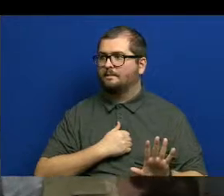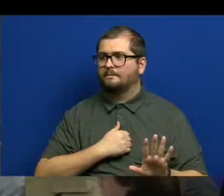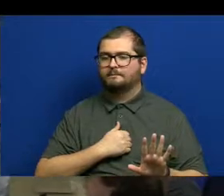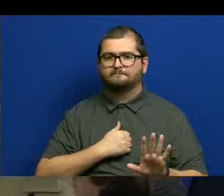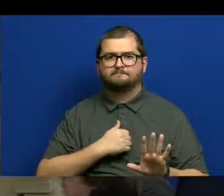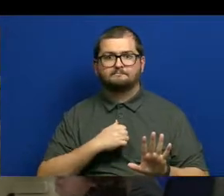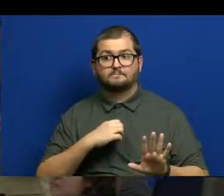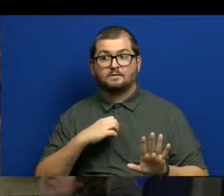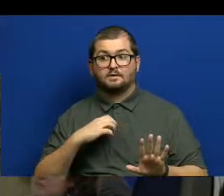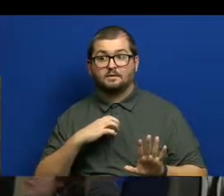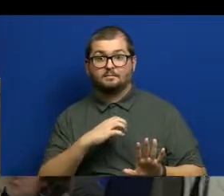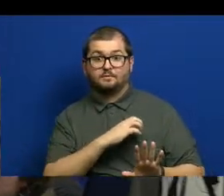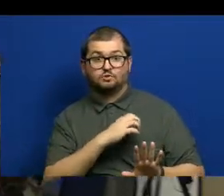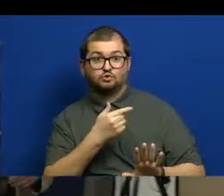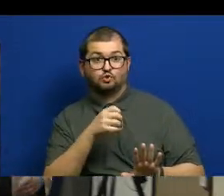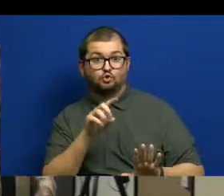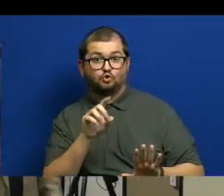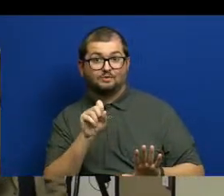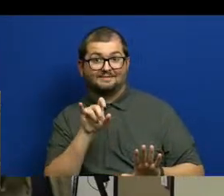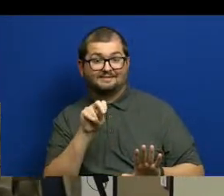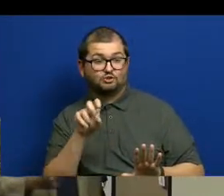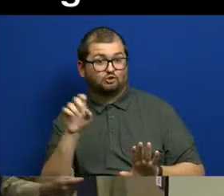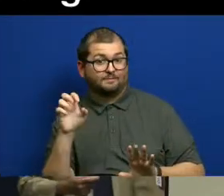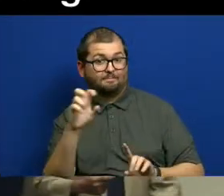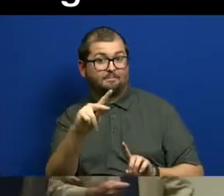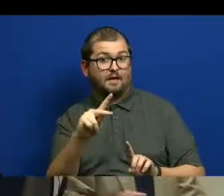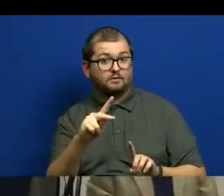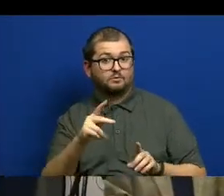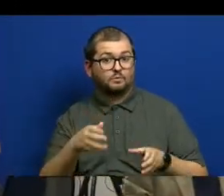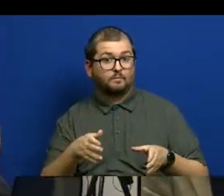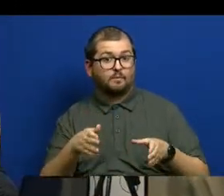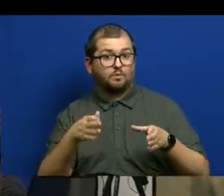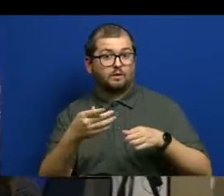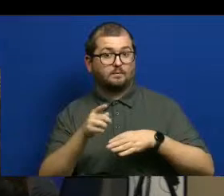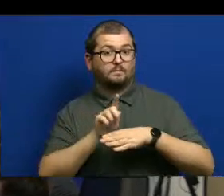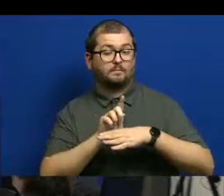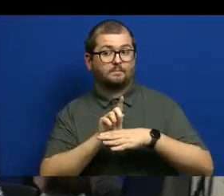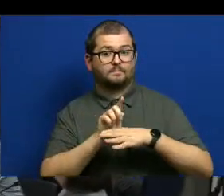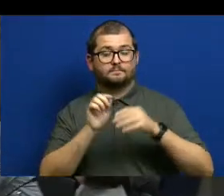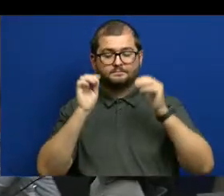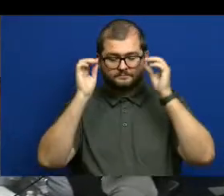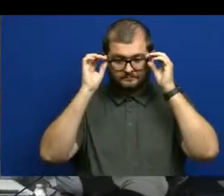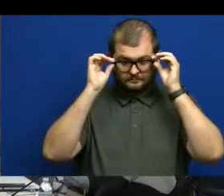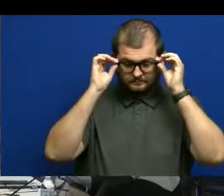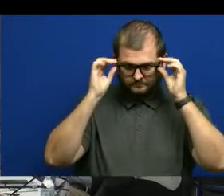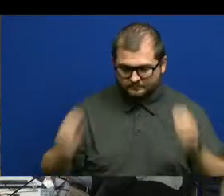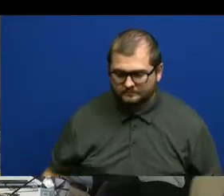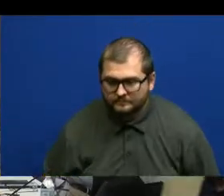This is Commissioner Goodstein. Do I need to go back to the podium? Okay.